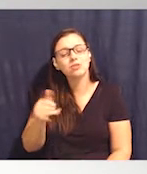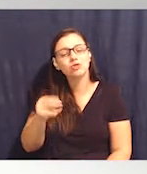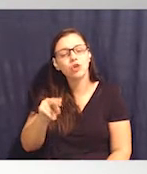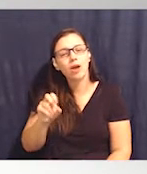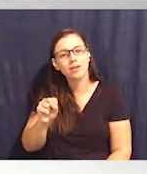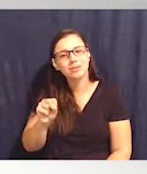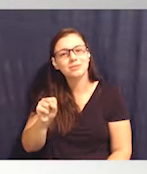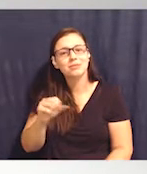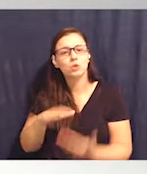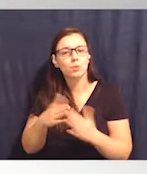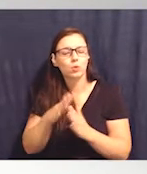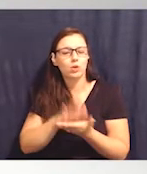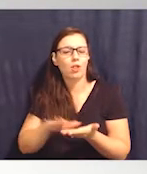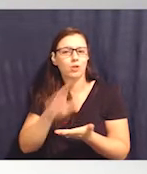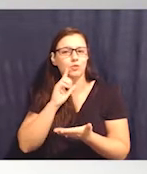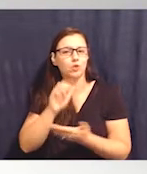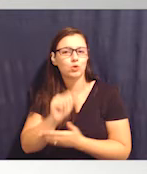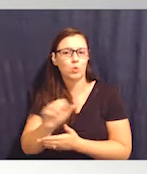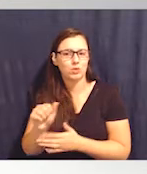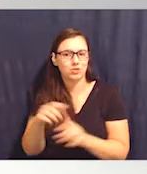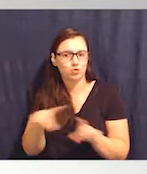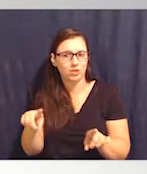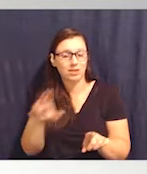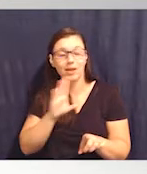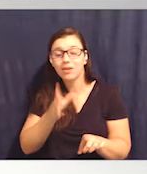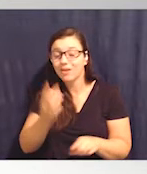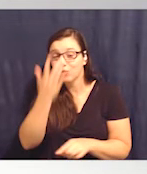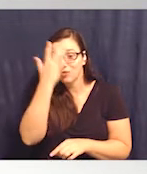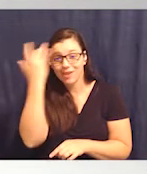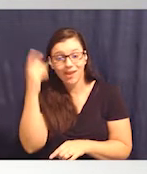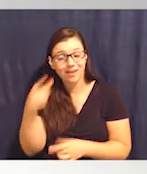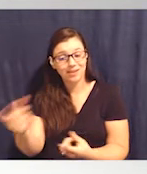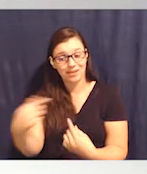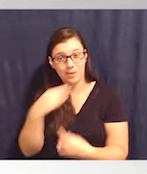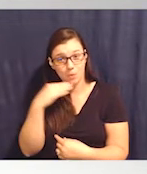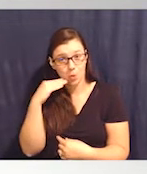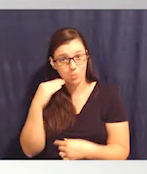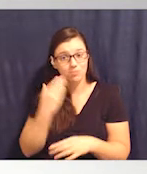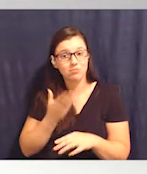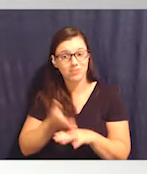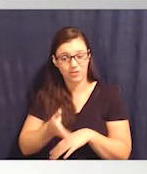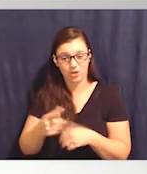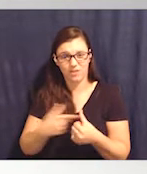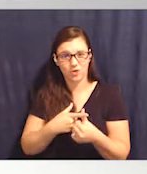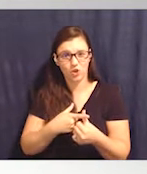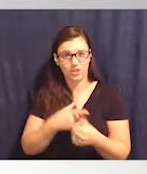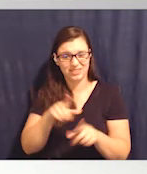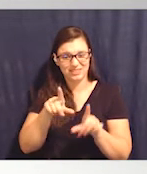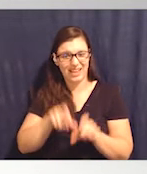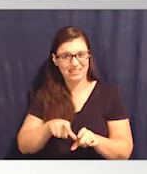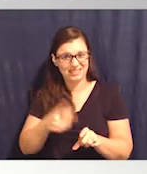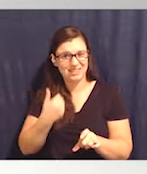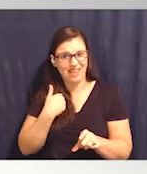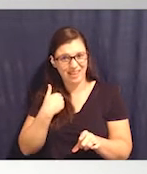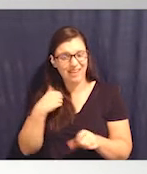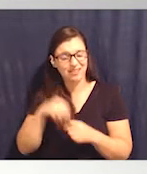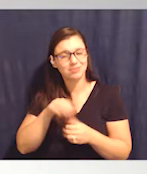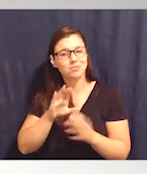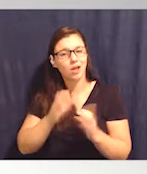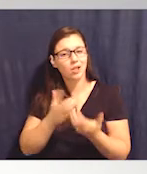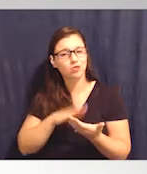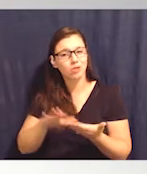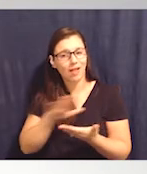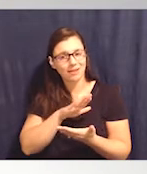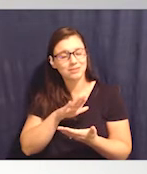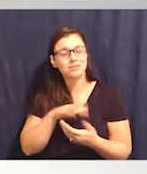I will never forget him coming home after the first set of tests that they had in his college classes and telling me, oh,